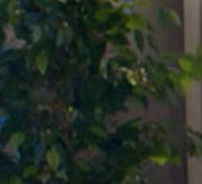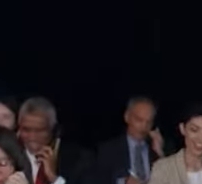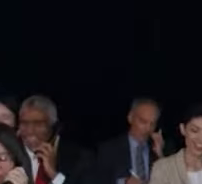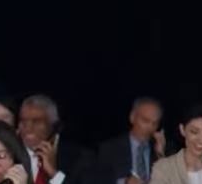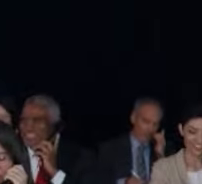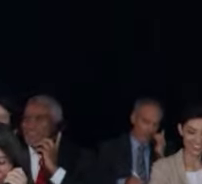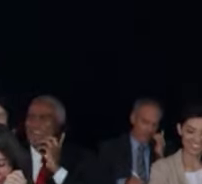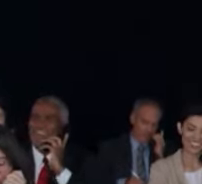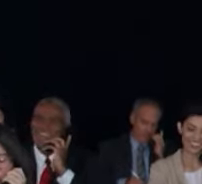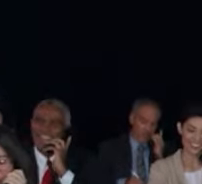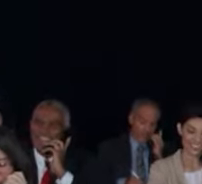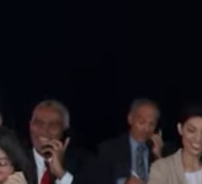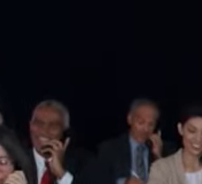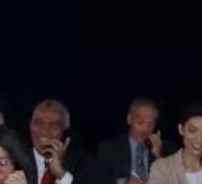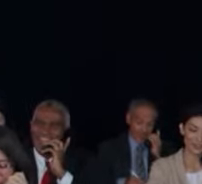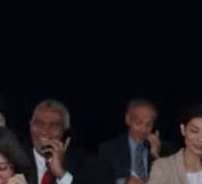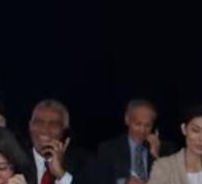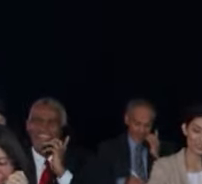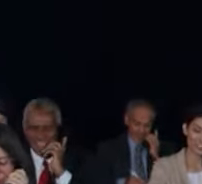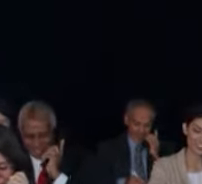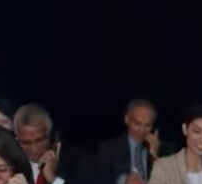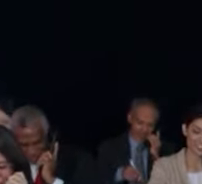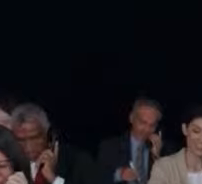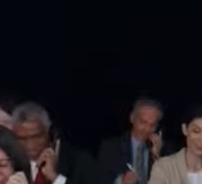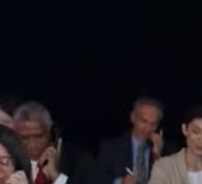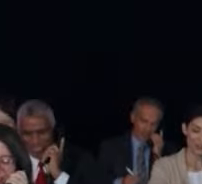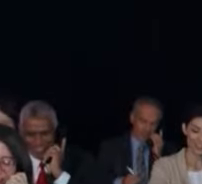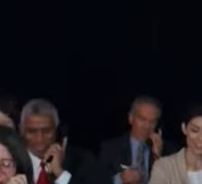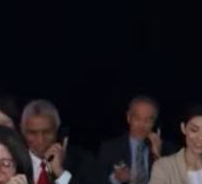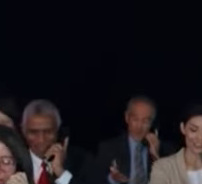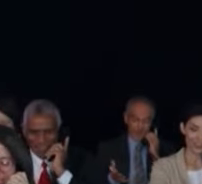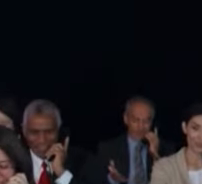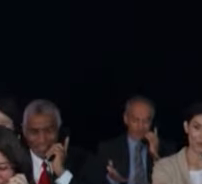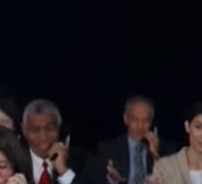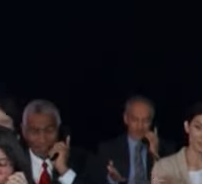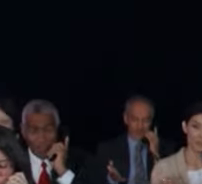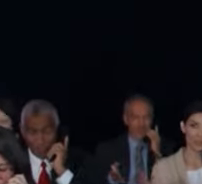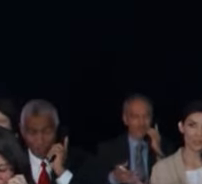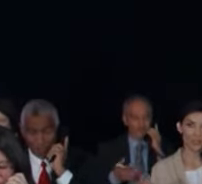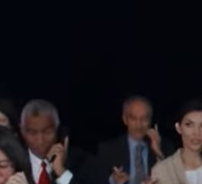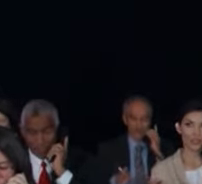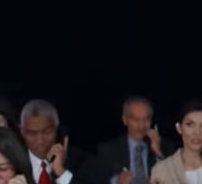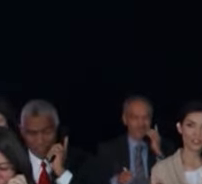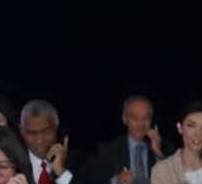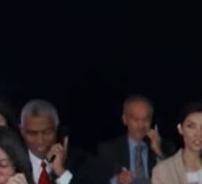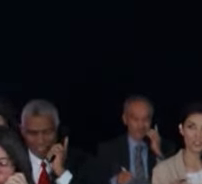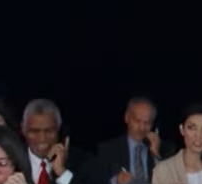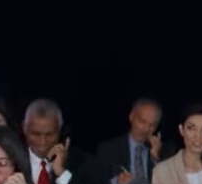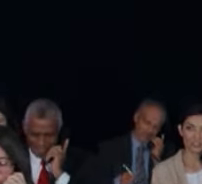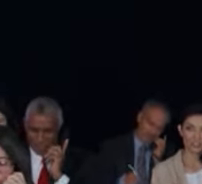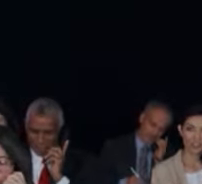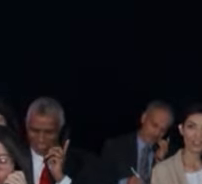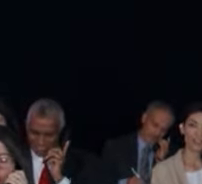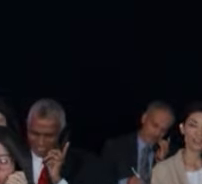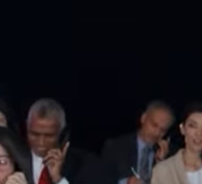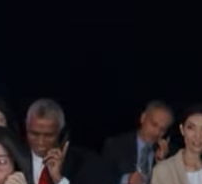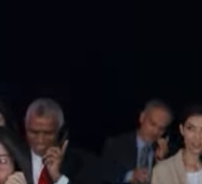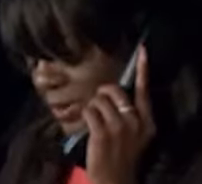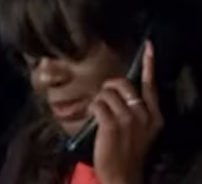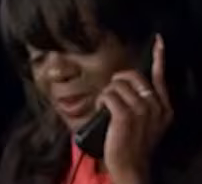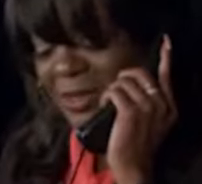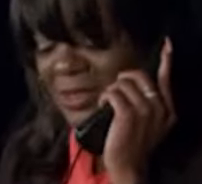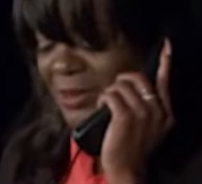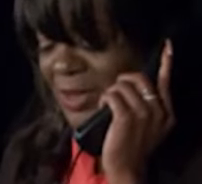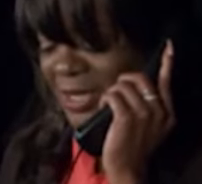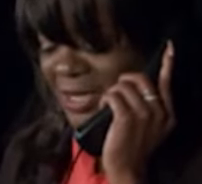you're seeing. Well, Gina, first off, thank you for having me here in the call center with you. We always enjoy talking to the viewers and getting folks the compensation that they